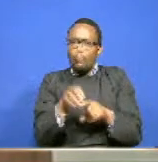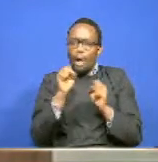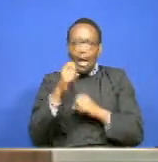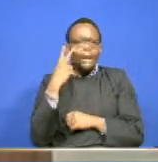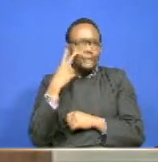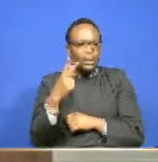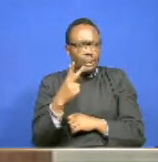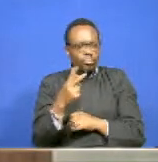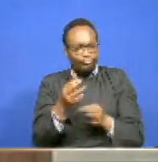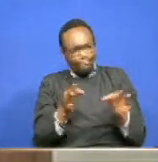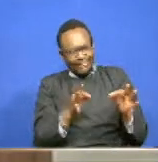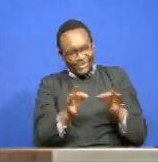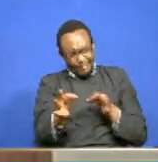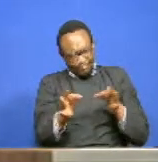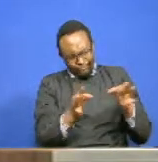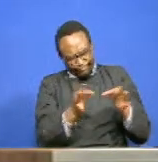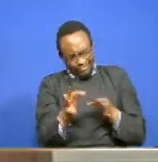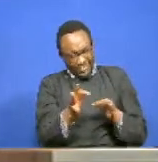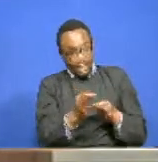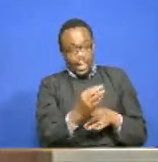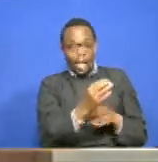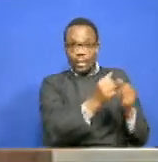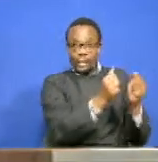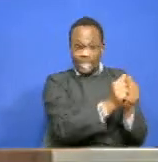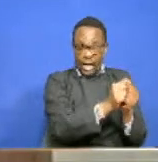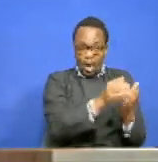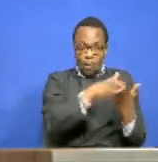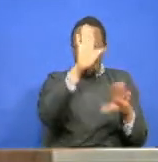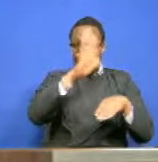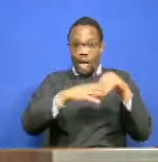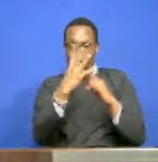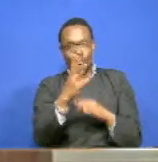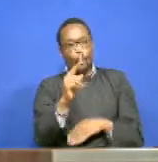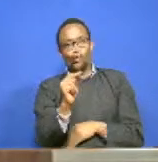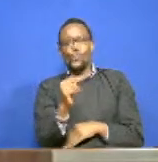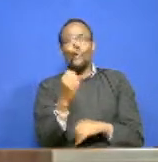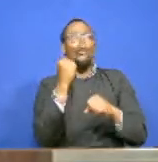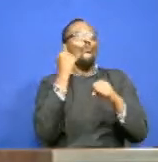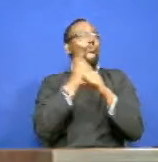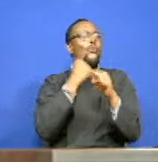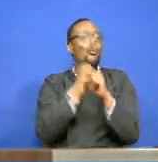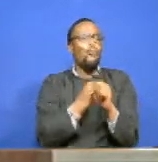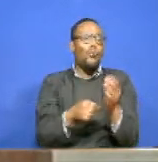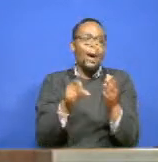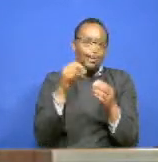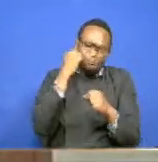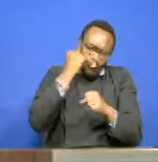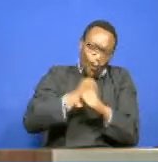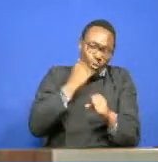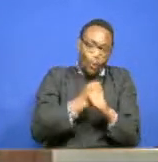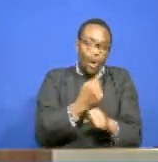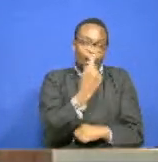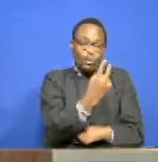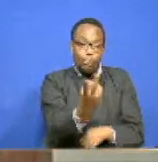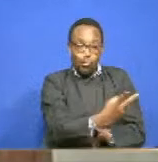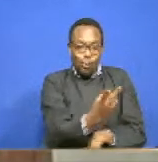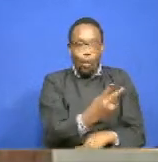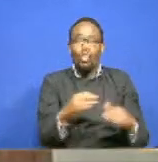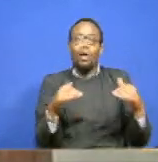measure did not supersede four because the amount of work put into it was